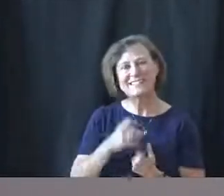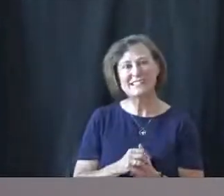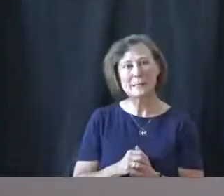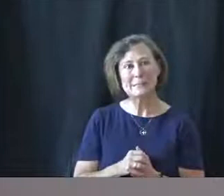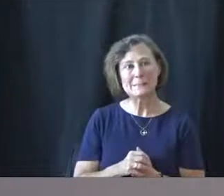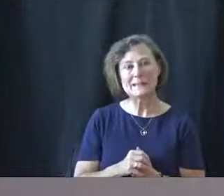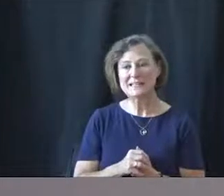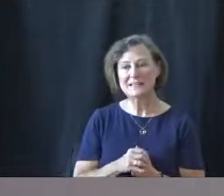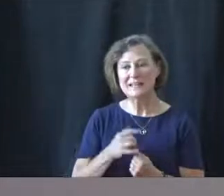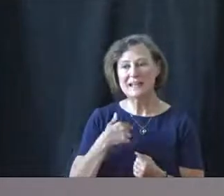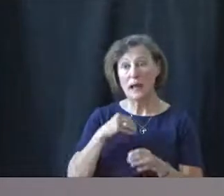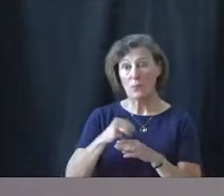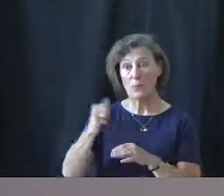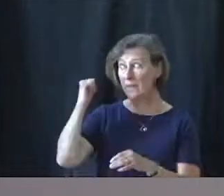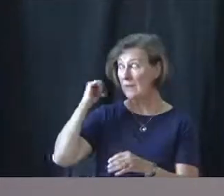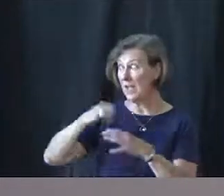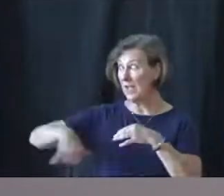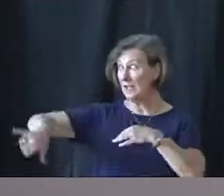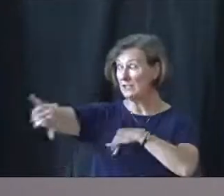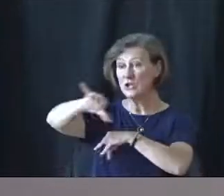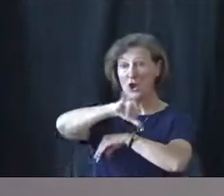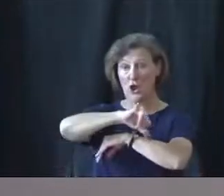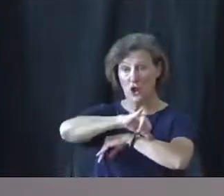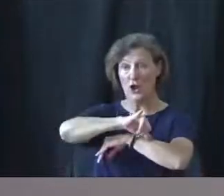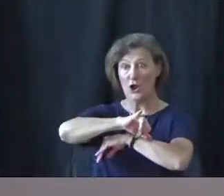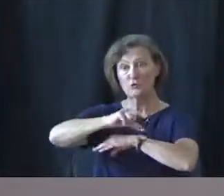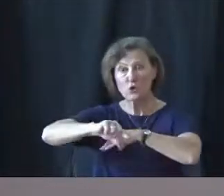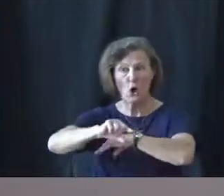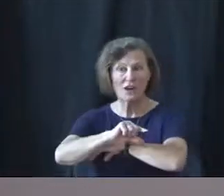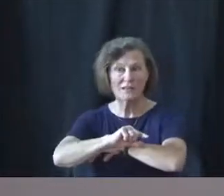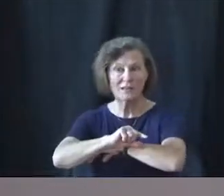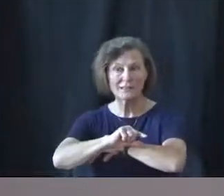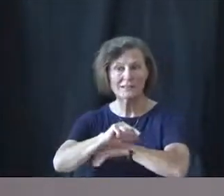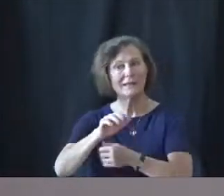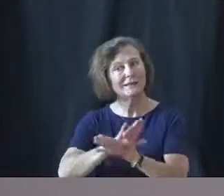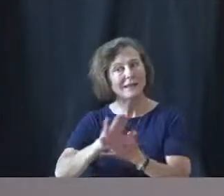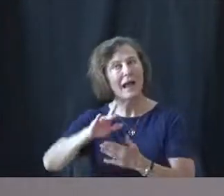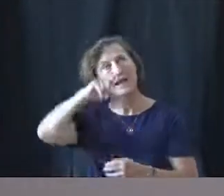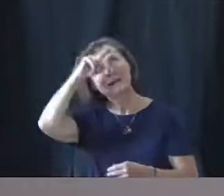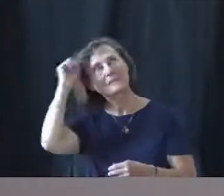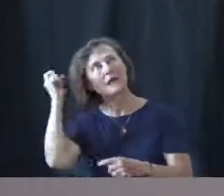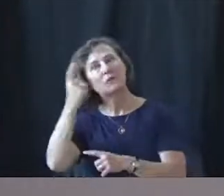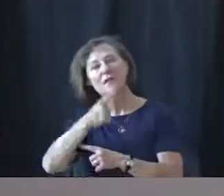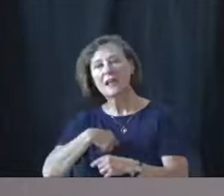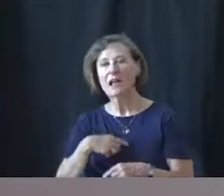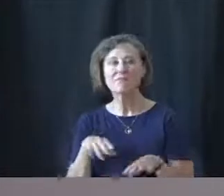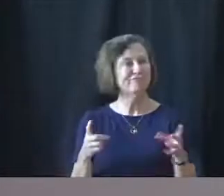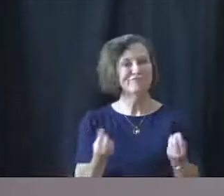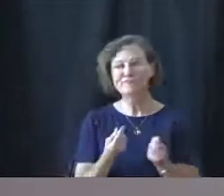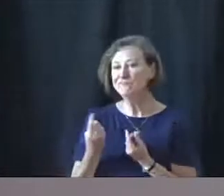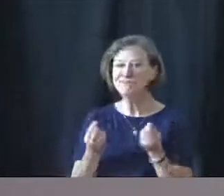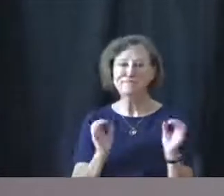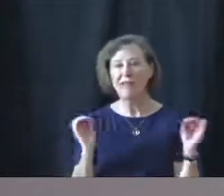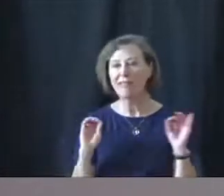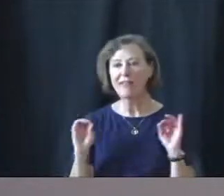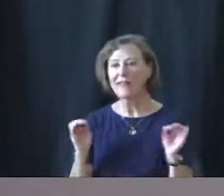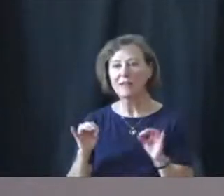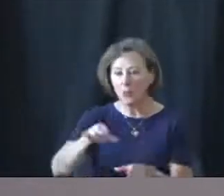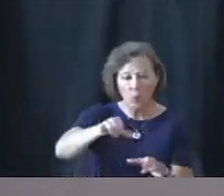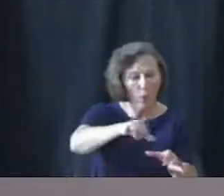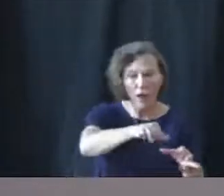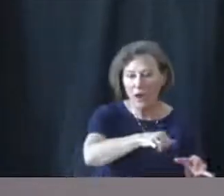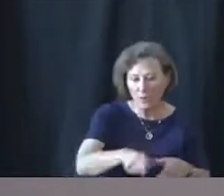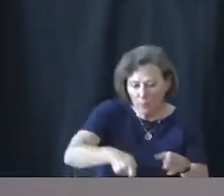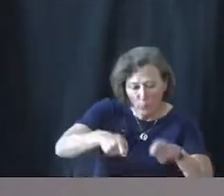I was in my backyard or garden. It was a nice summer day, and I wasn't doing anything, not watering or